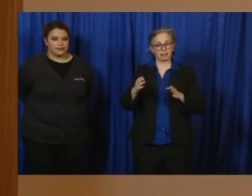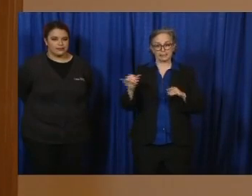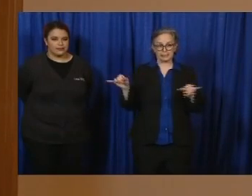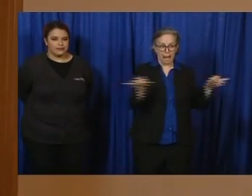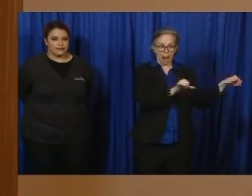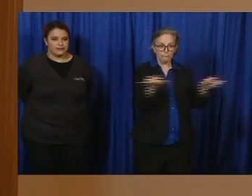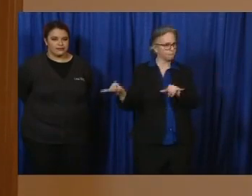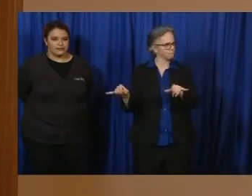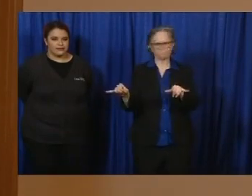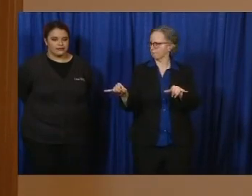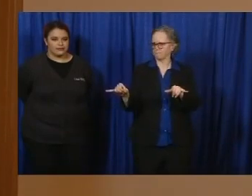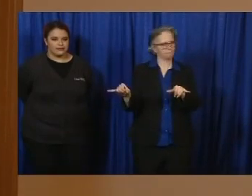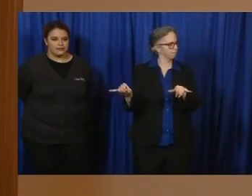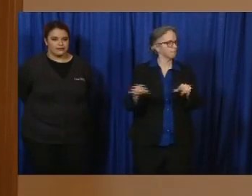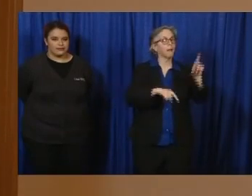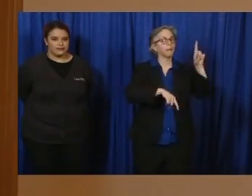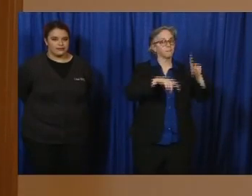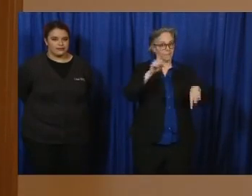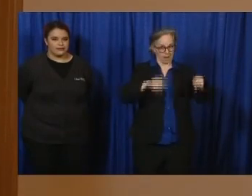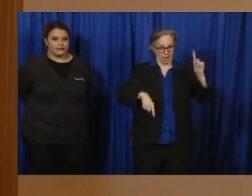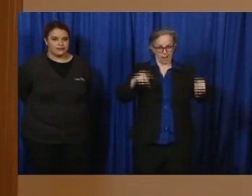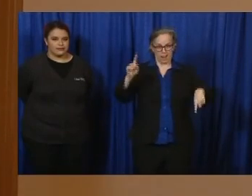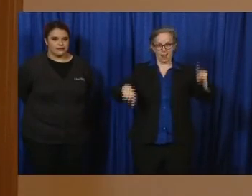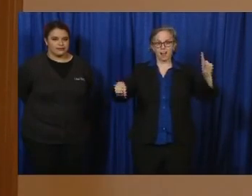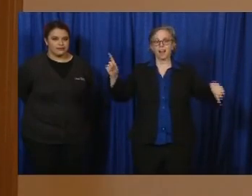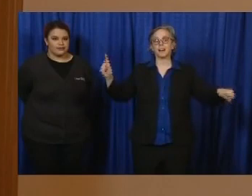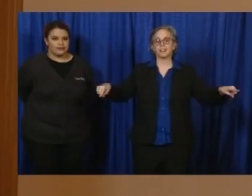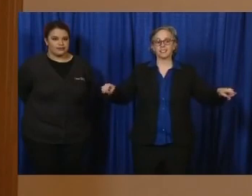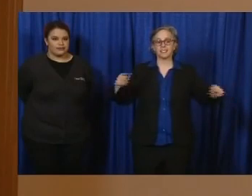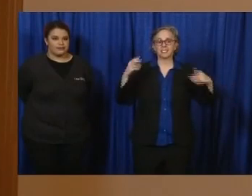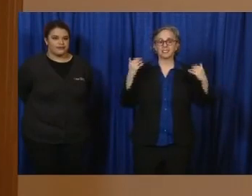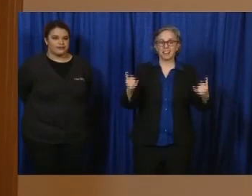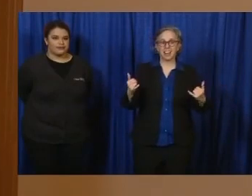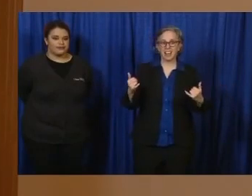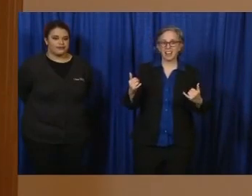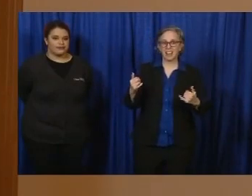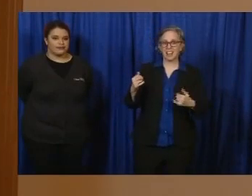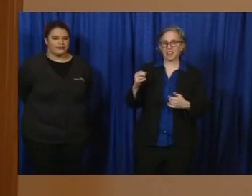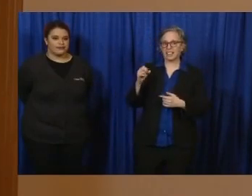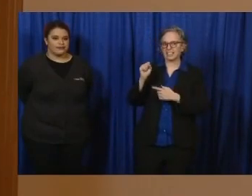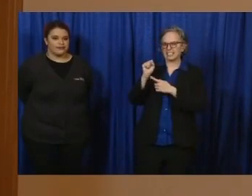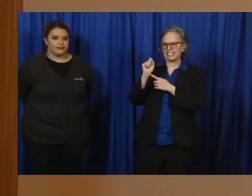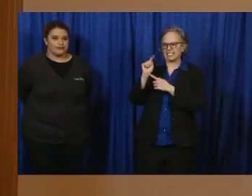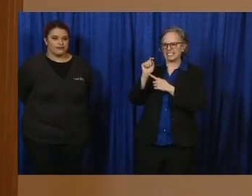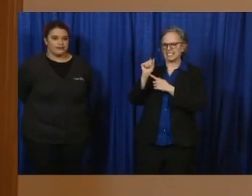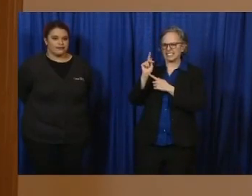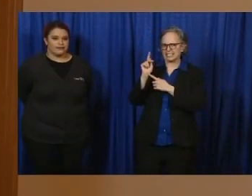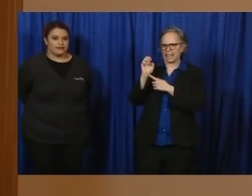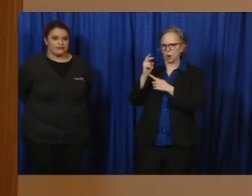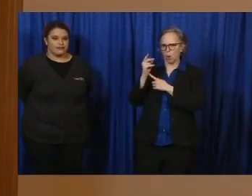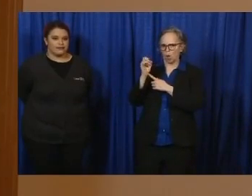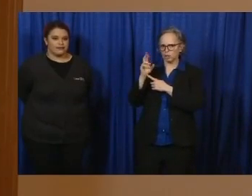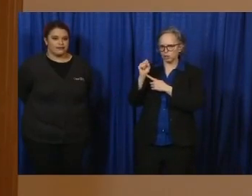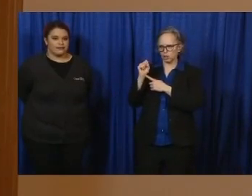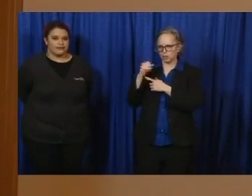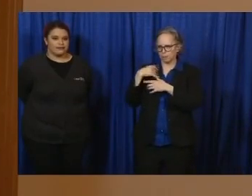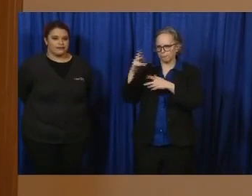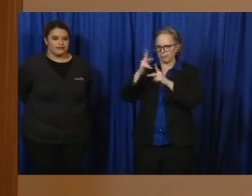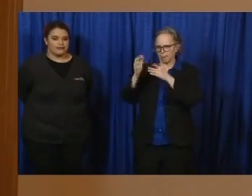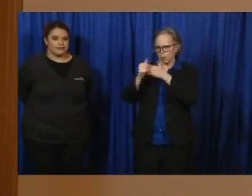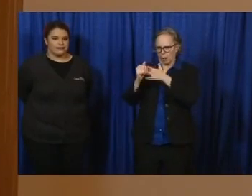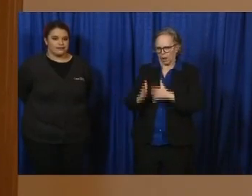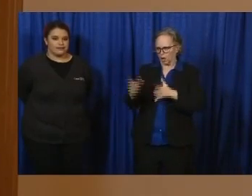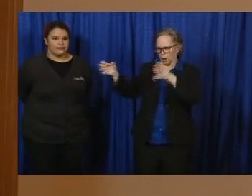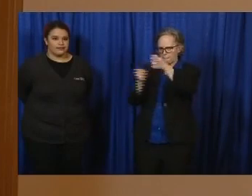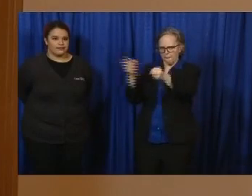key stakeholders together, but it might not say exactly who those stakeholders are, because each crisis involves